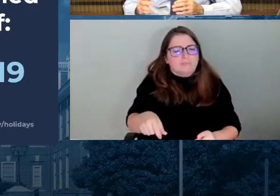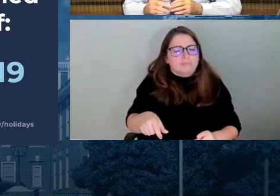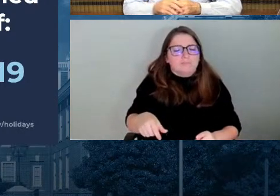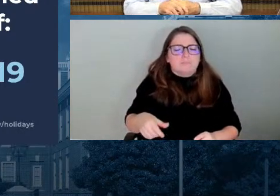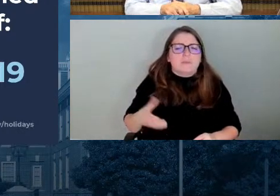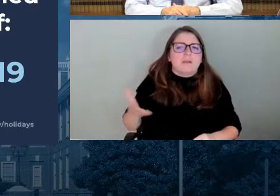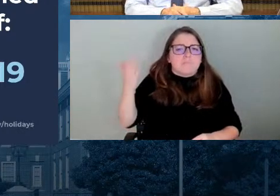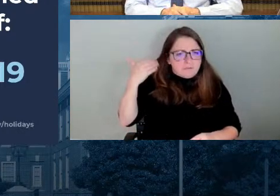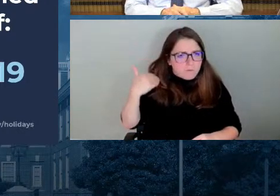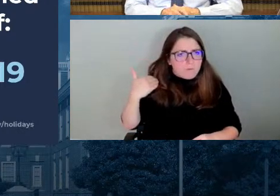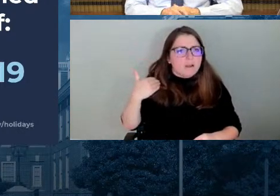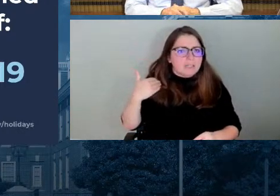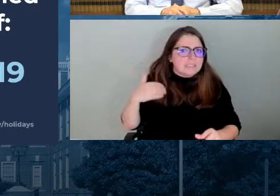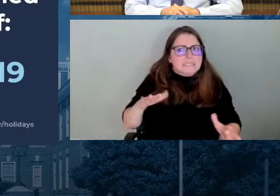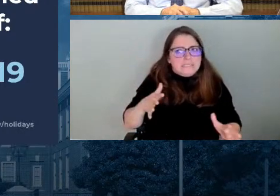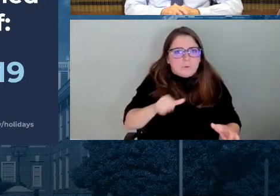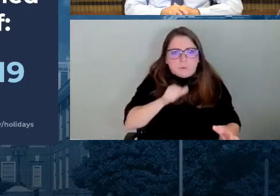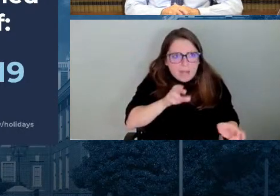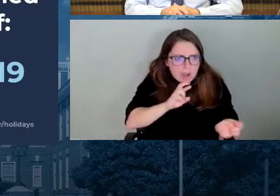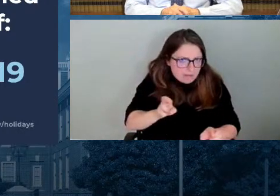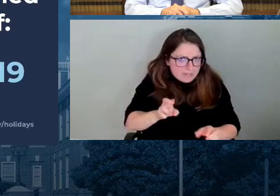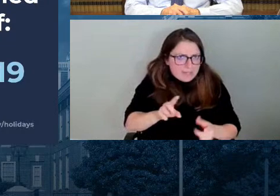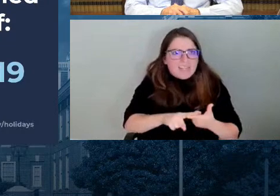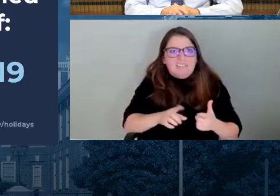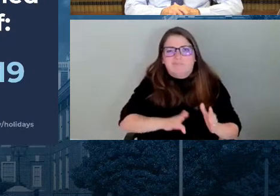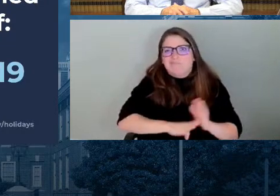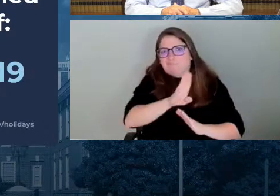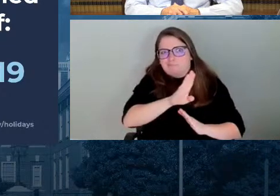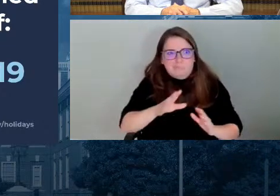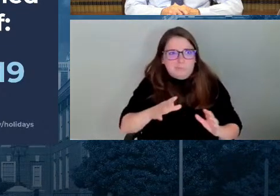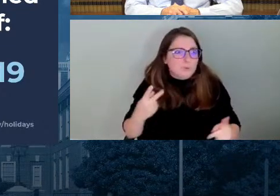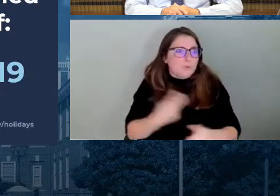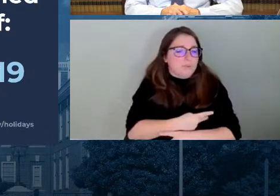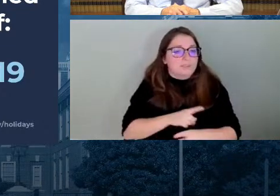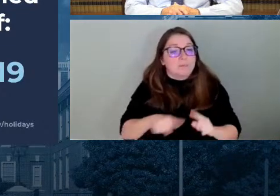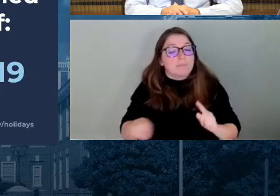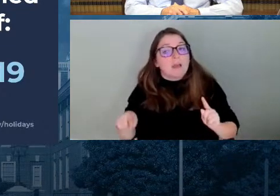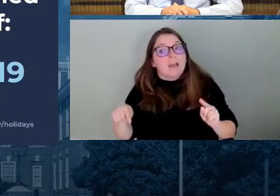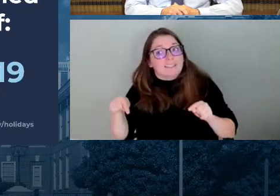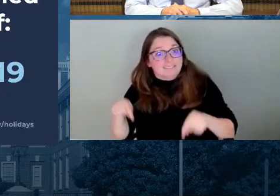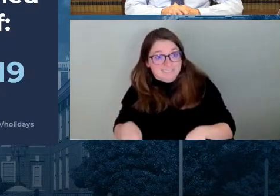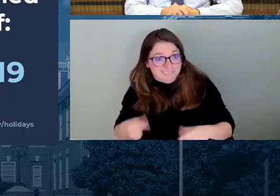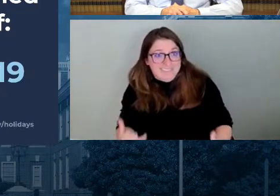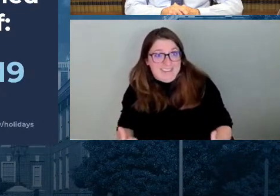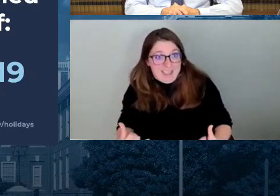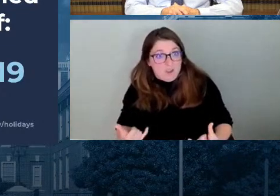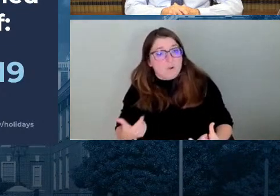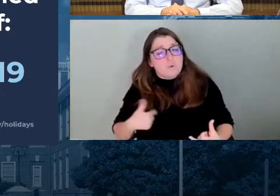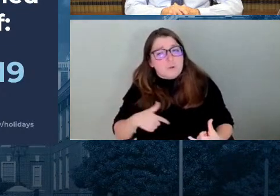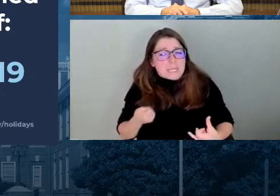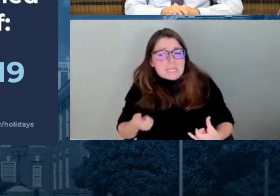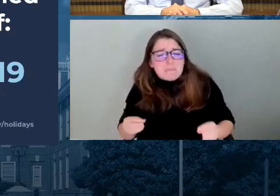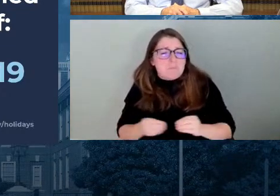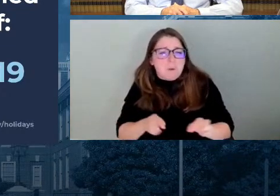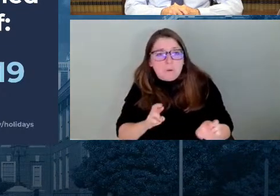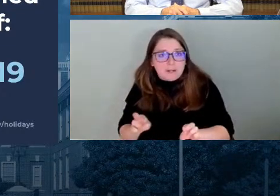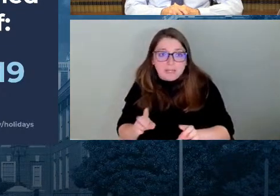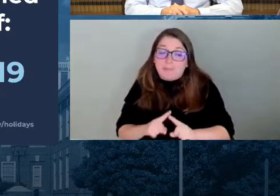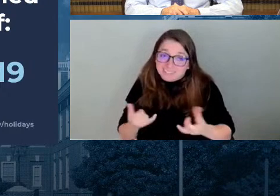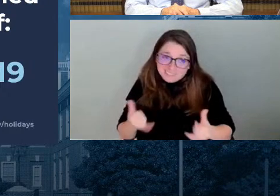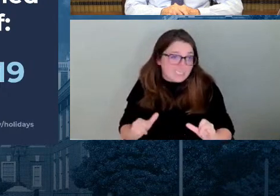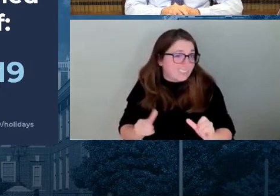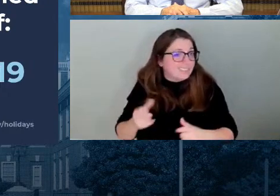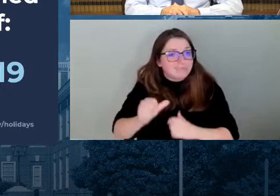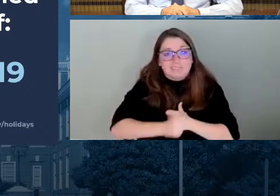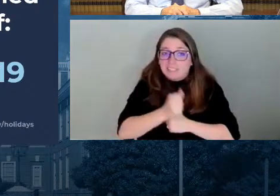other two virus, the flu and the RSV, to be concerned about as well. So again, thank you for joining